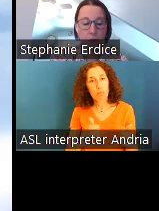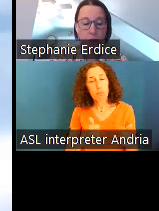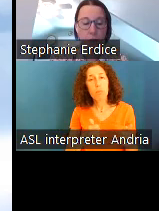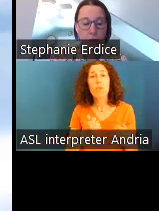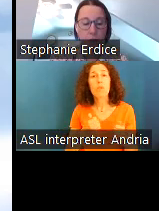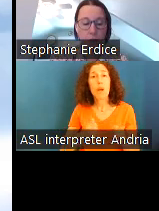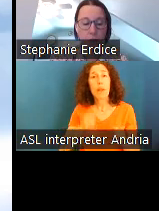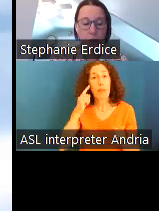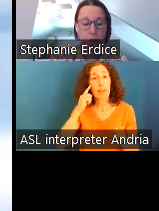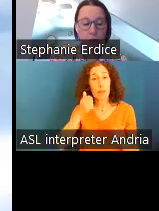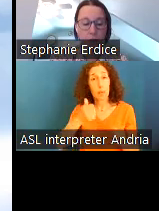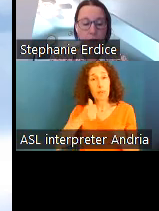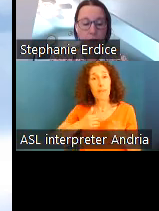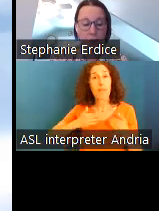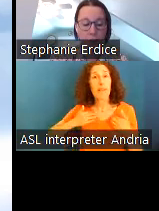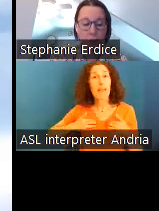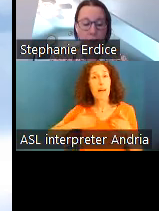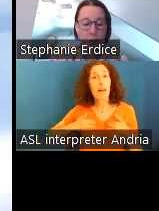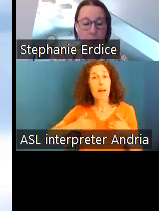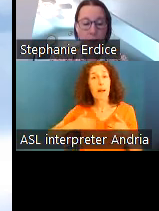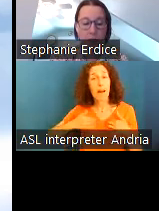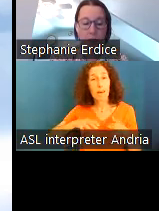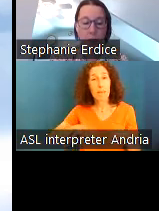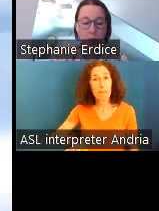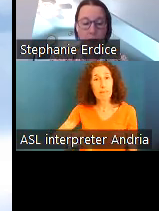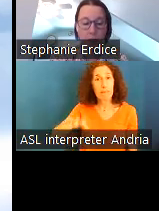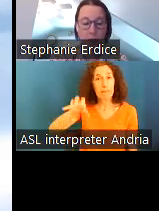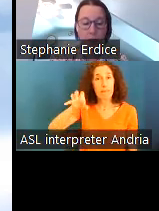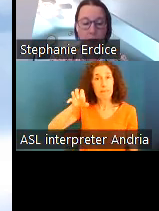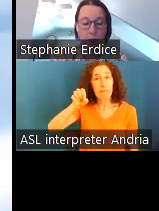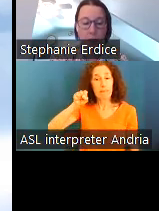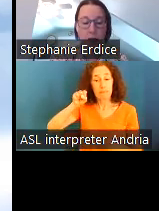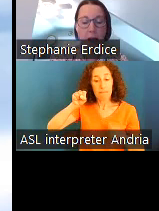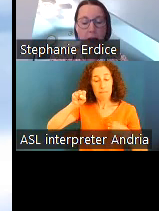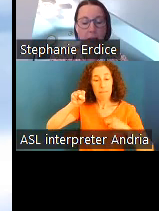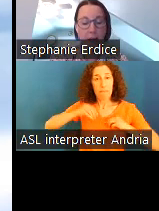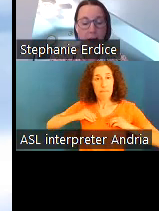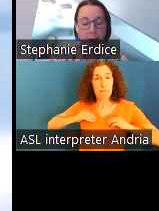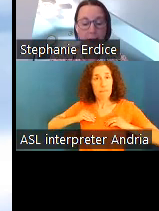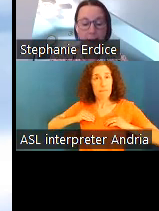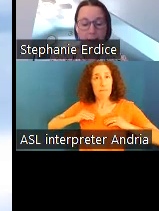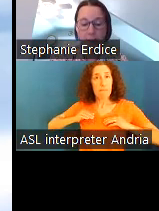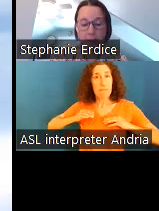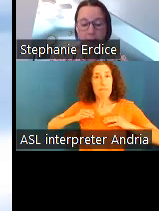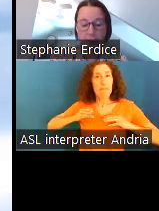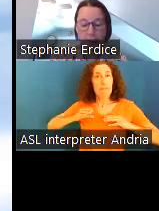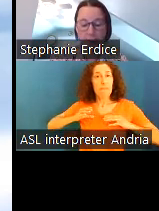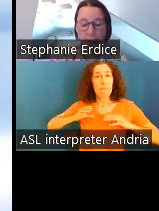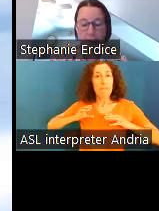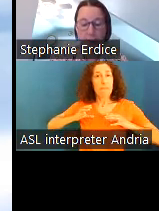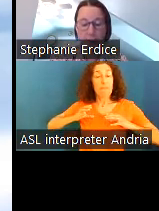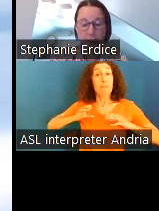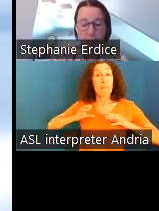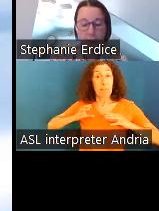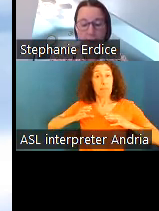2, 3, 4. Pausing and hold the air in your lungs, and then exhale, emptying your